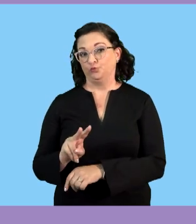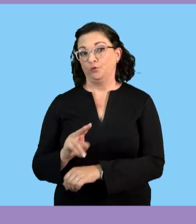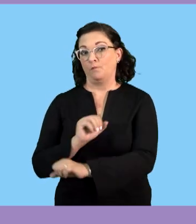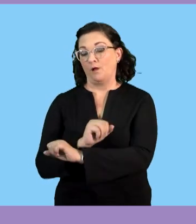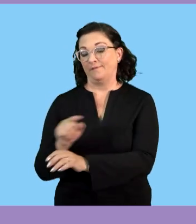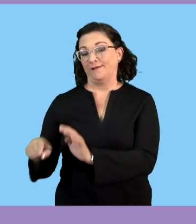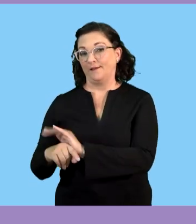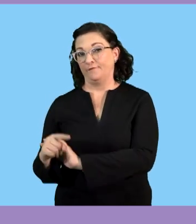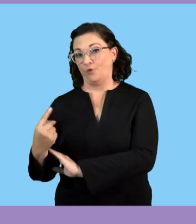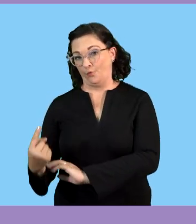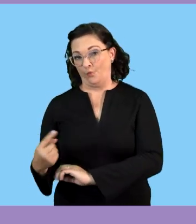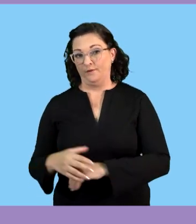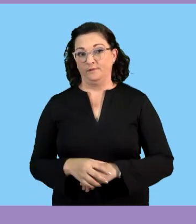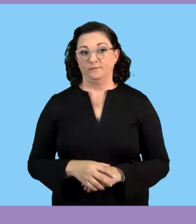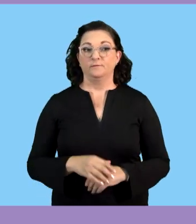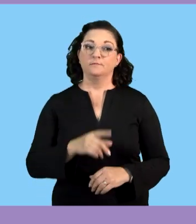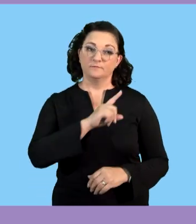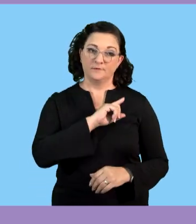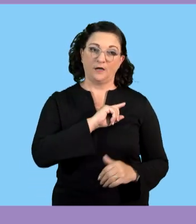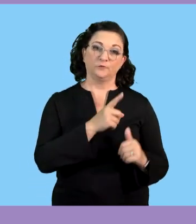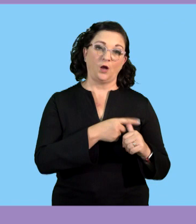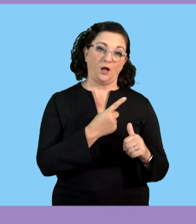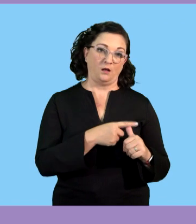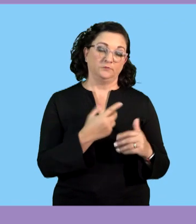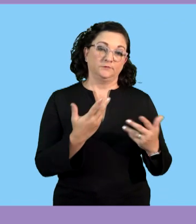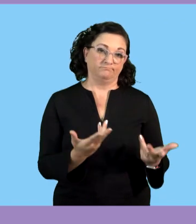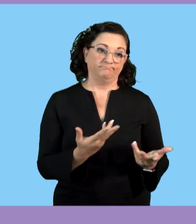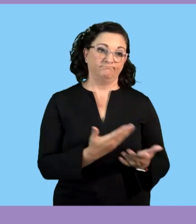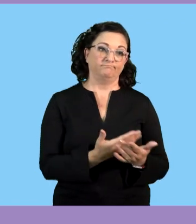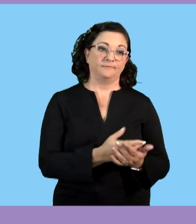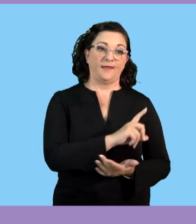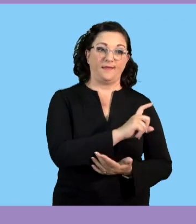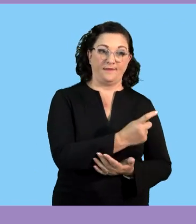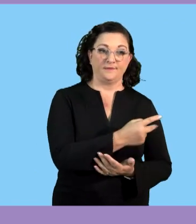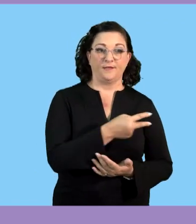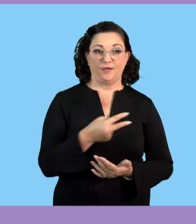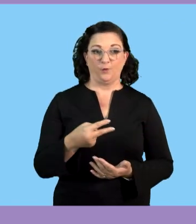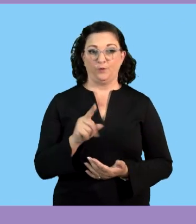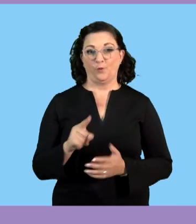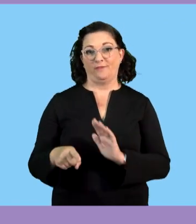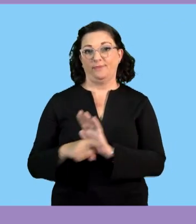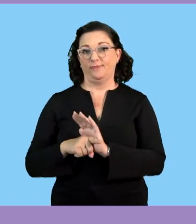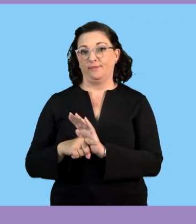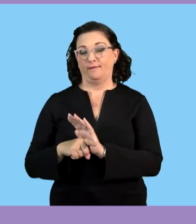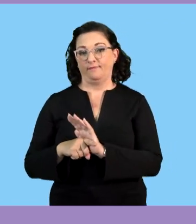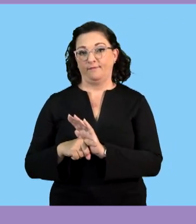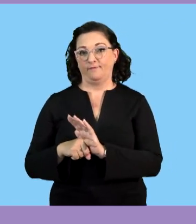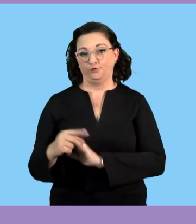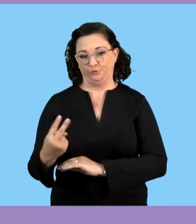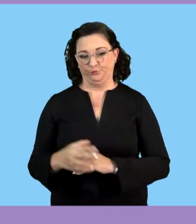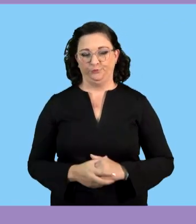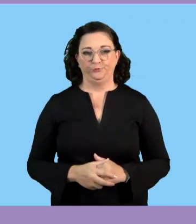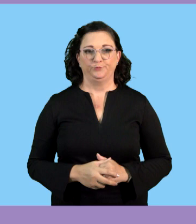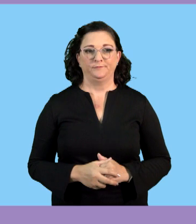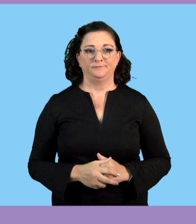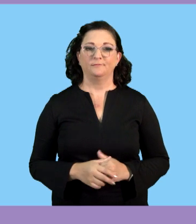2 multiplied by a negative 1. That means our answer is going to be there. X is equals to a